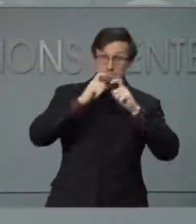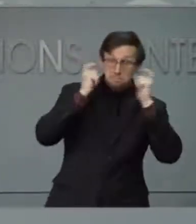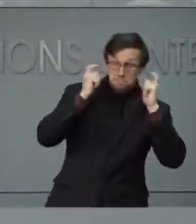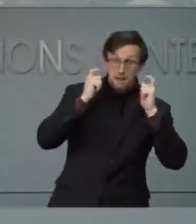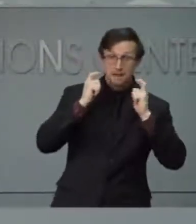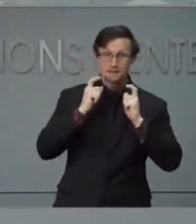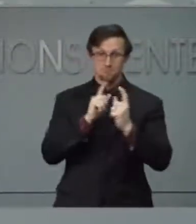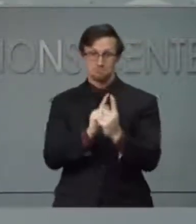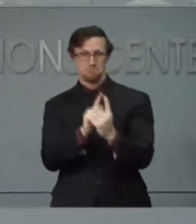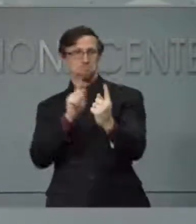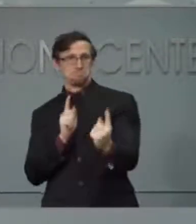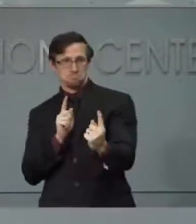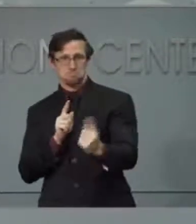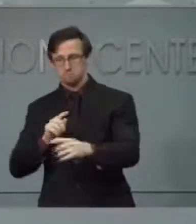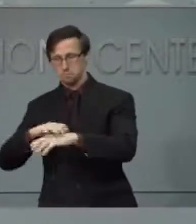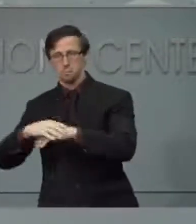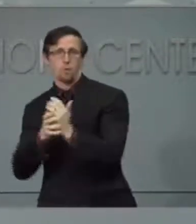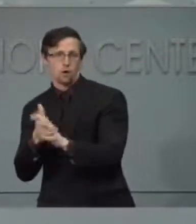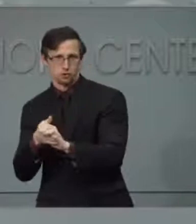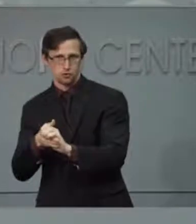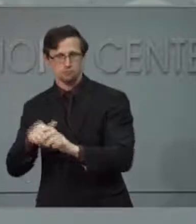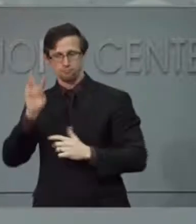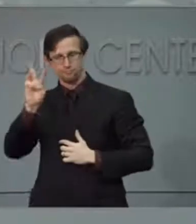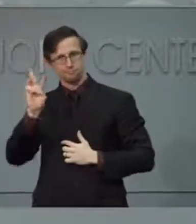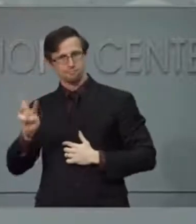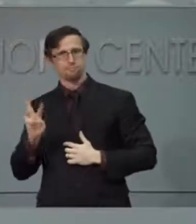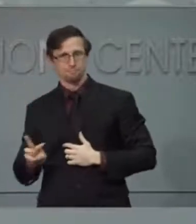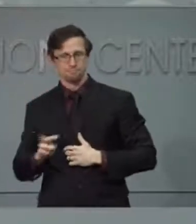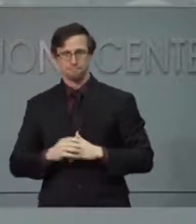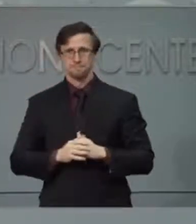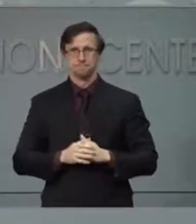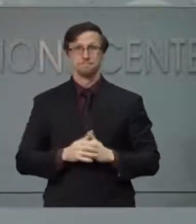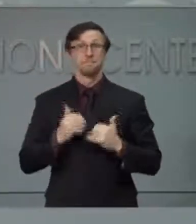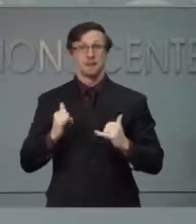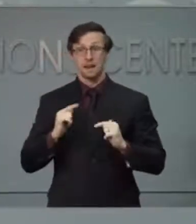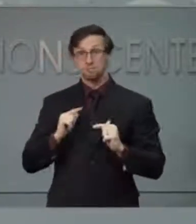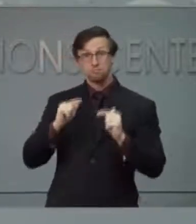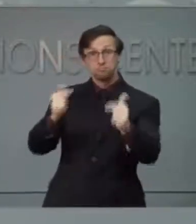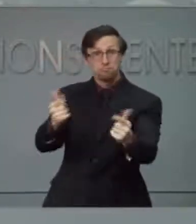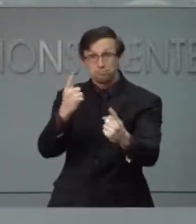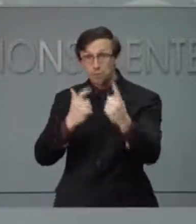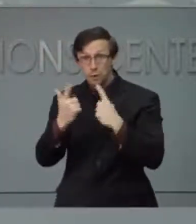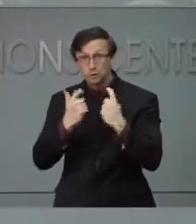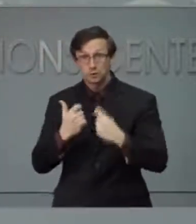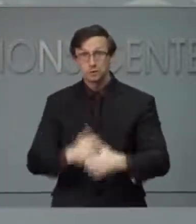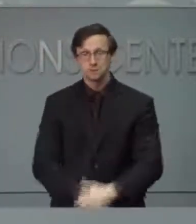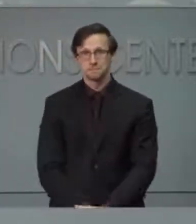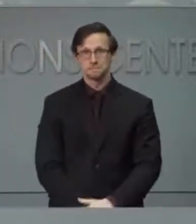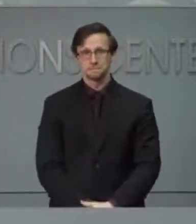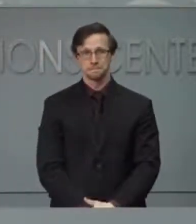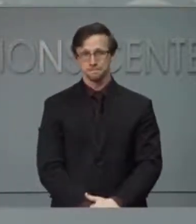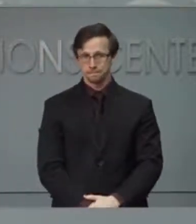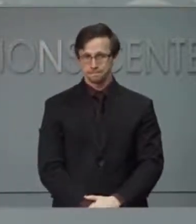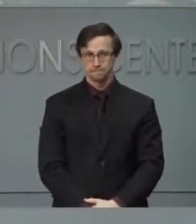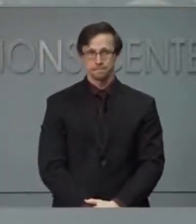Wear, wait, and wash. Okay, with that, I will turn over to your questions.